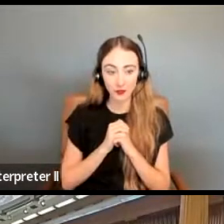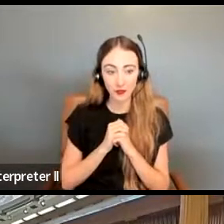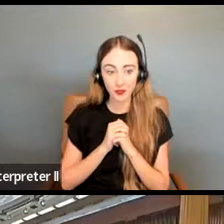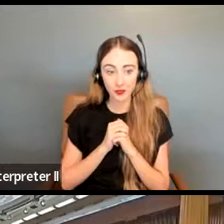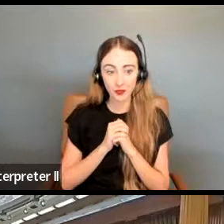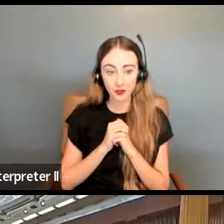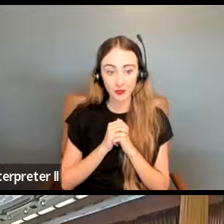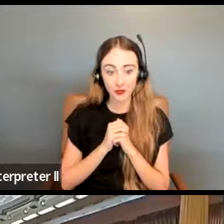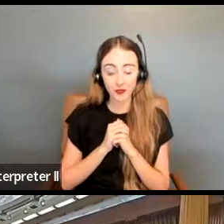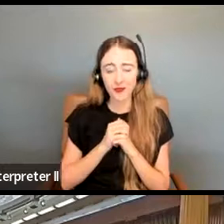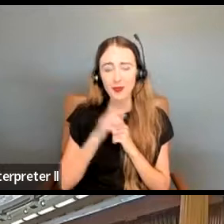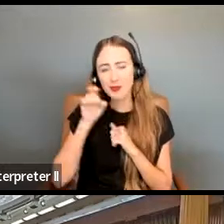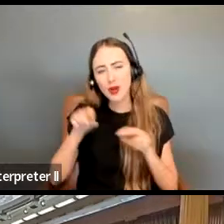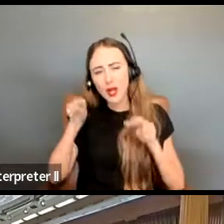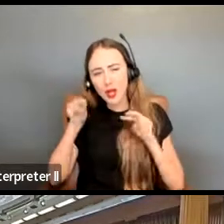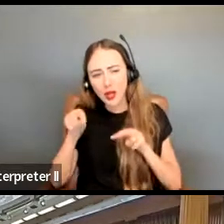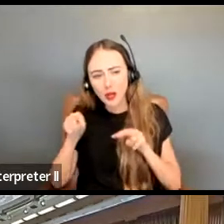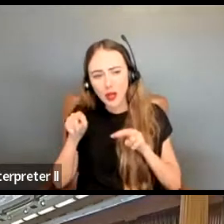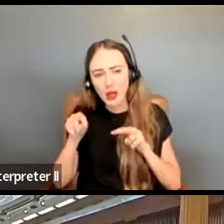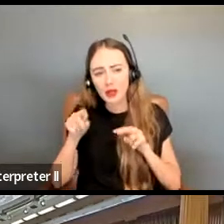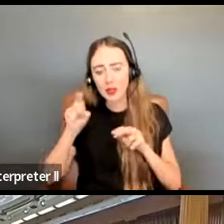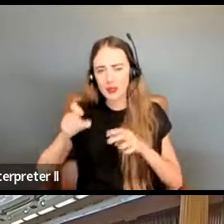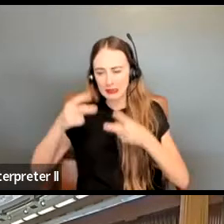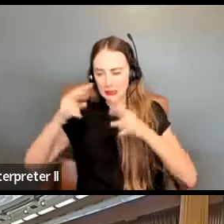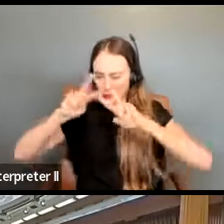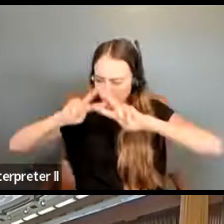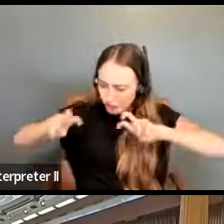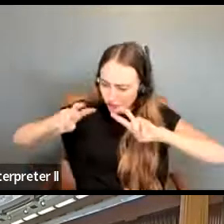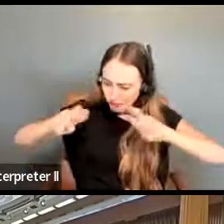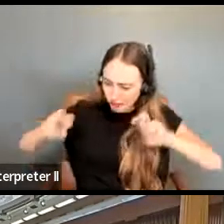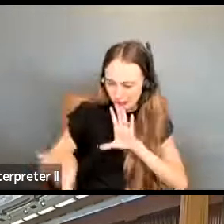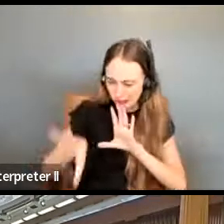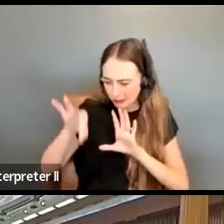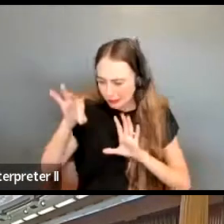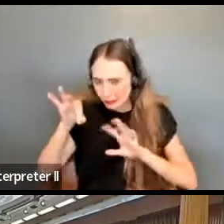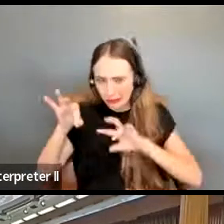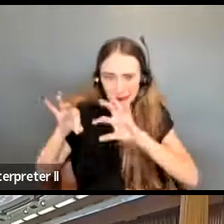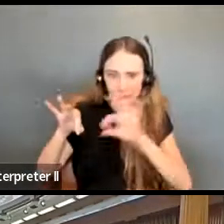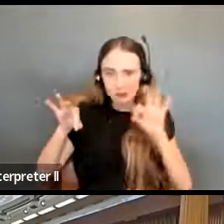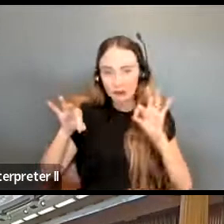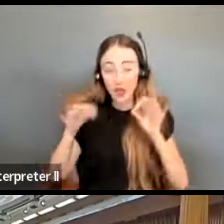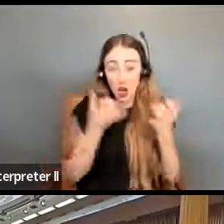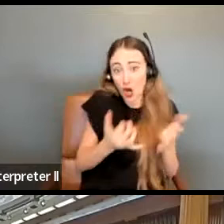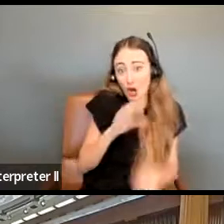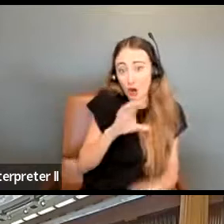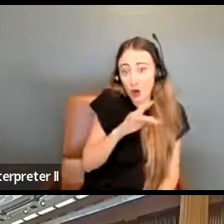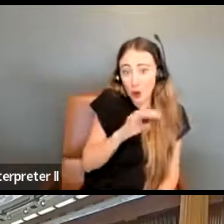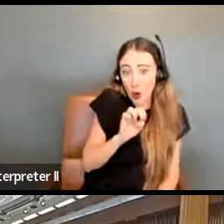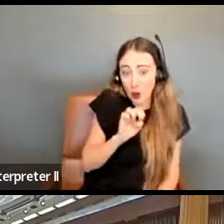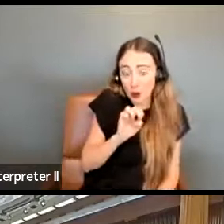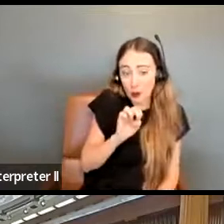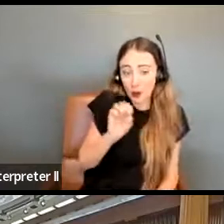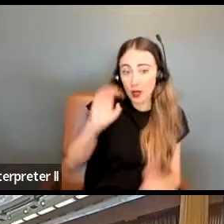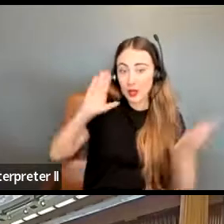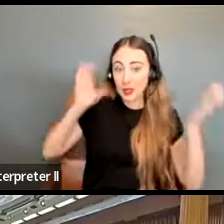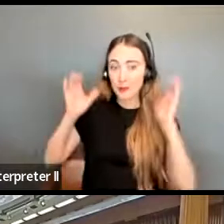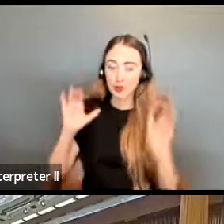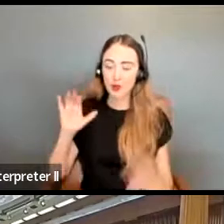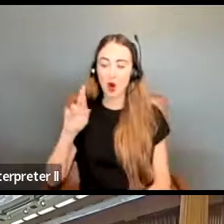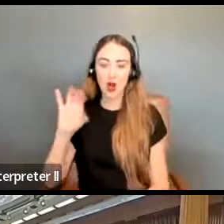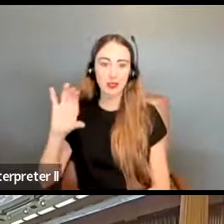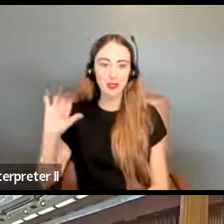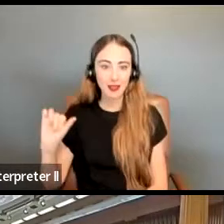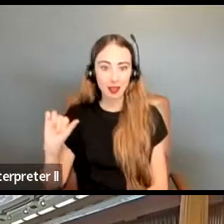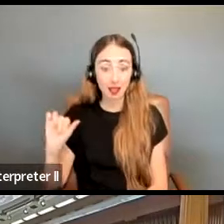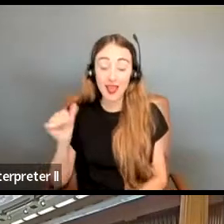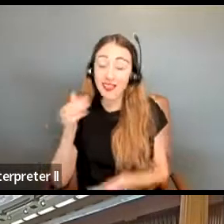Then though, you have to look at, because this is what you have to pull apart from what we have under current code and what we have under the RCCA. Now,